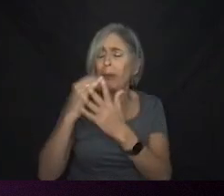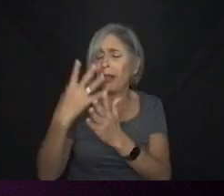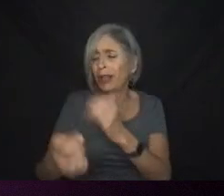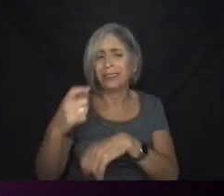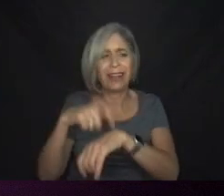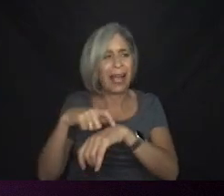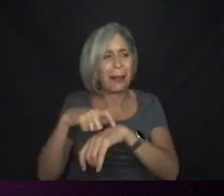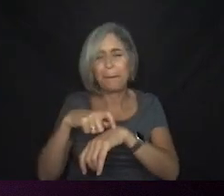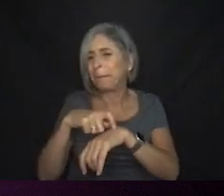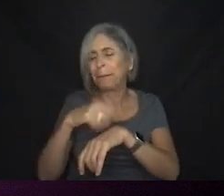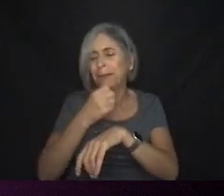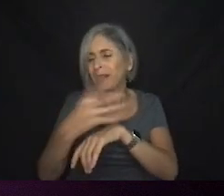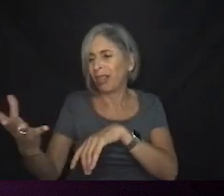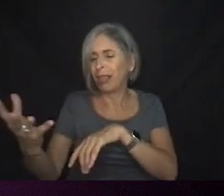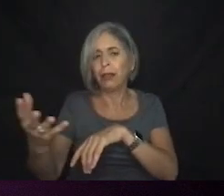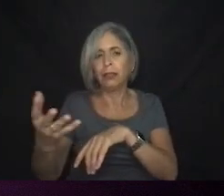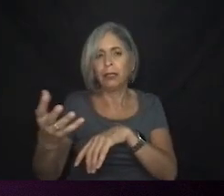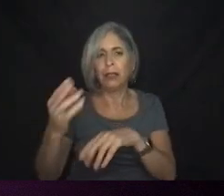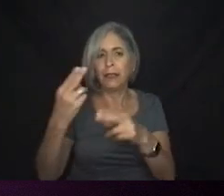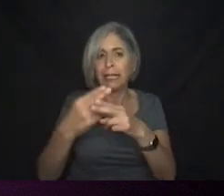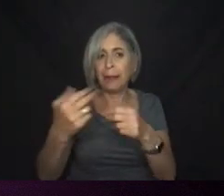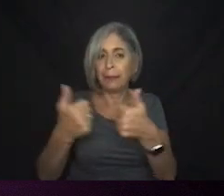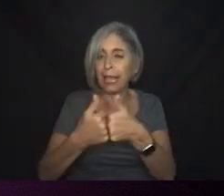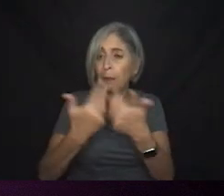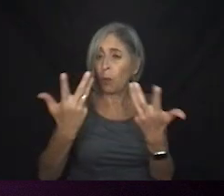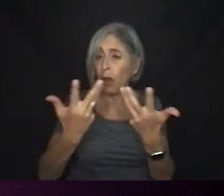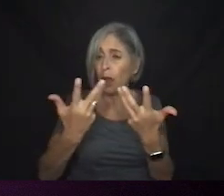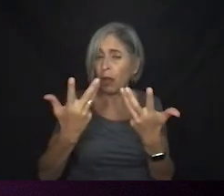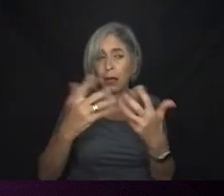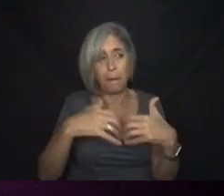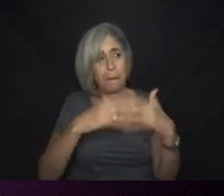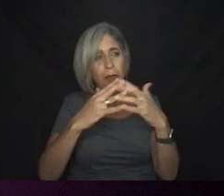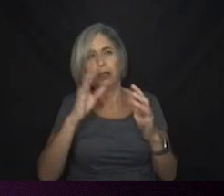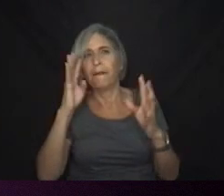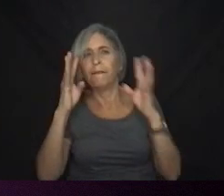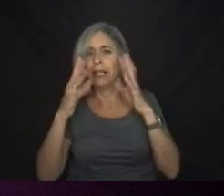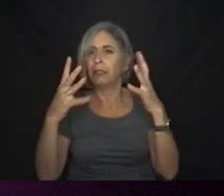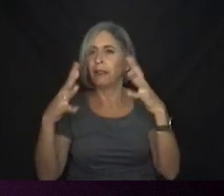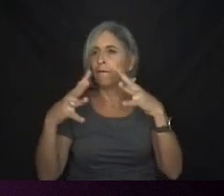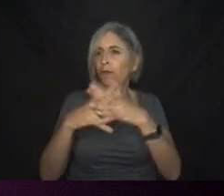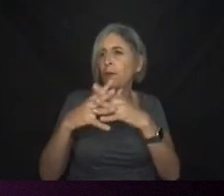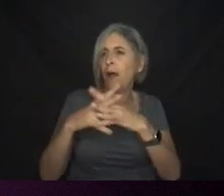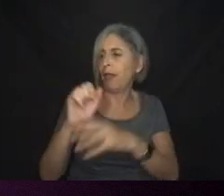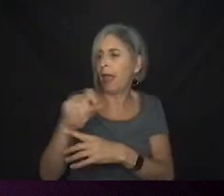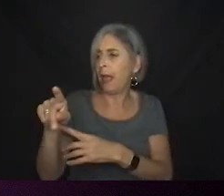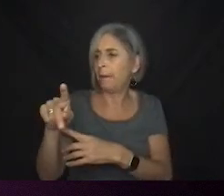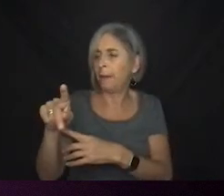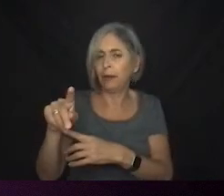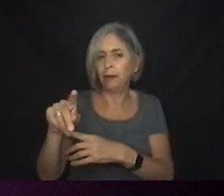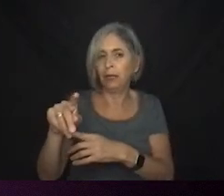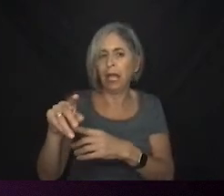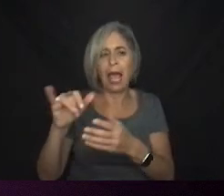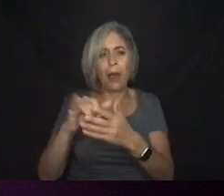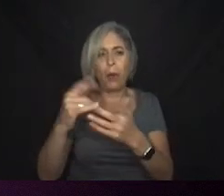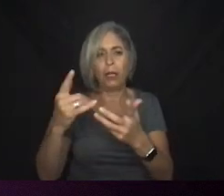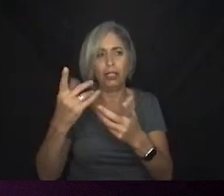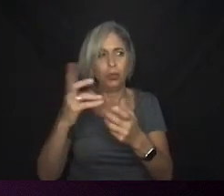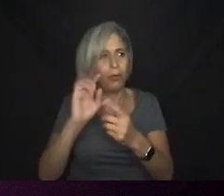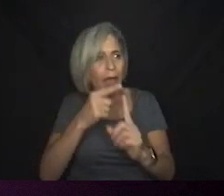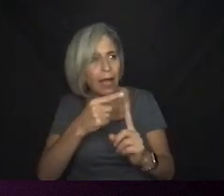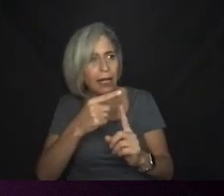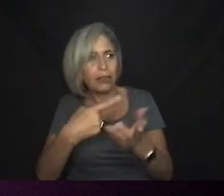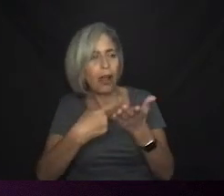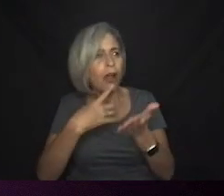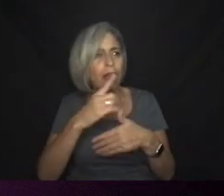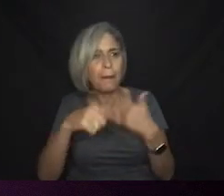loss, right? The name of the game has to be, if I'm building like a fantasy football app, I build a fantasy football app. I talk about